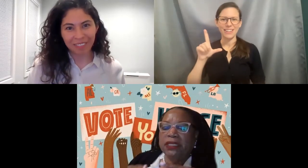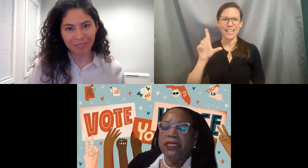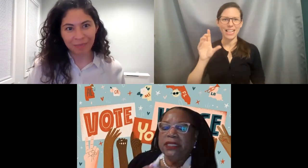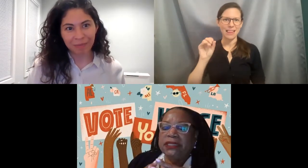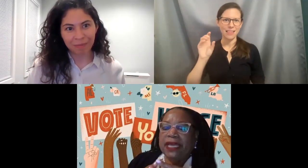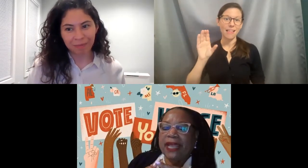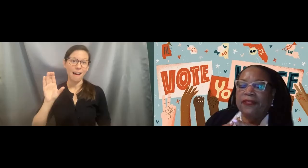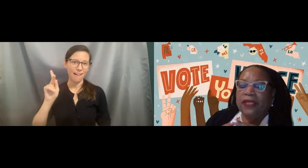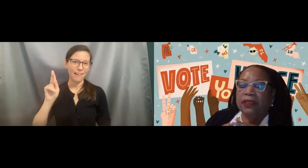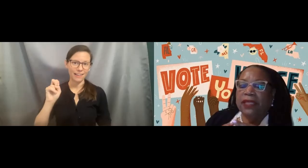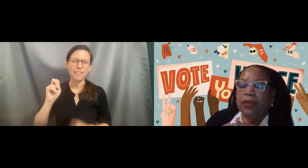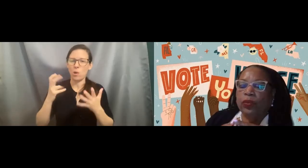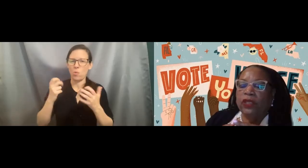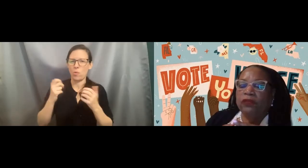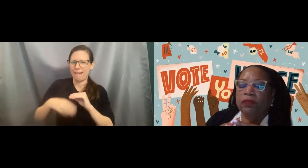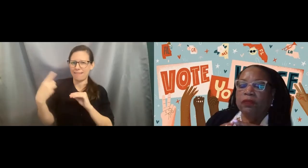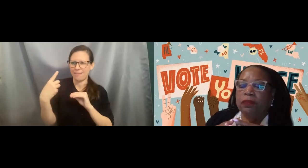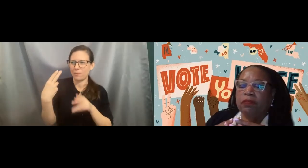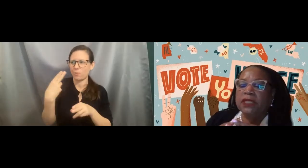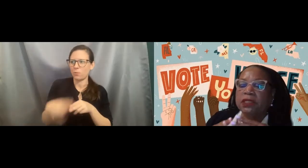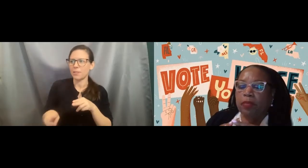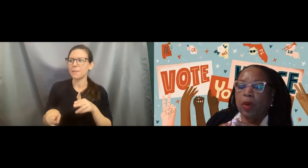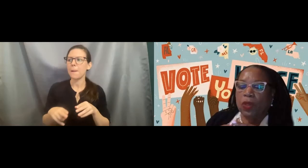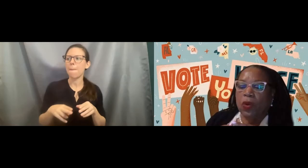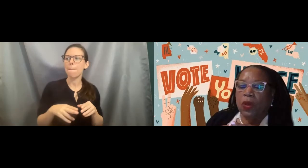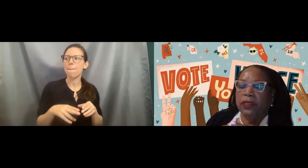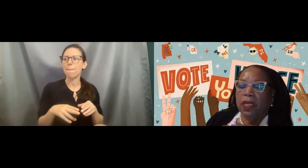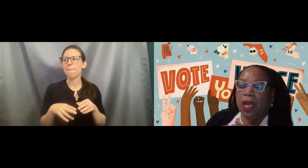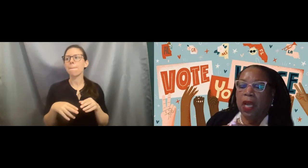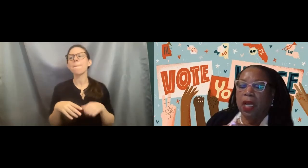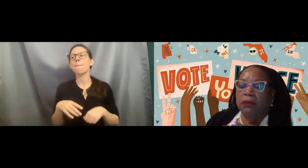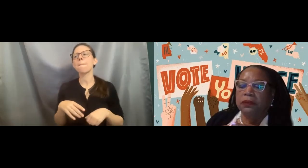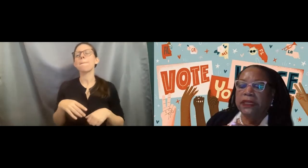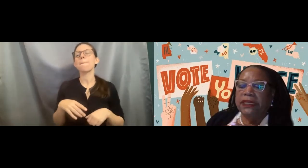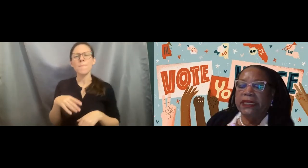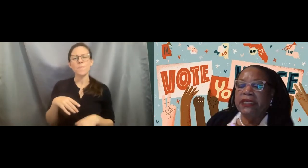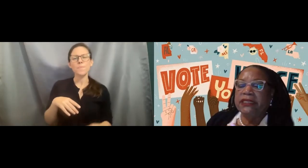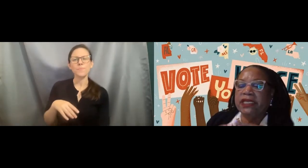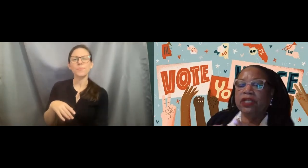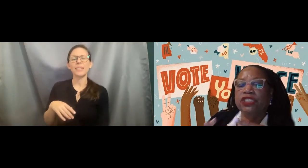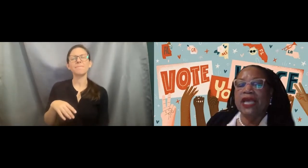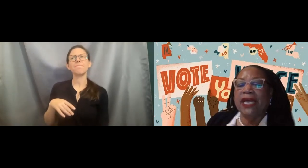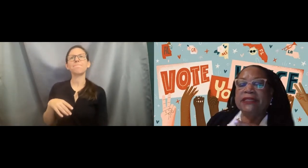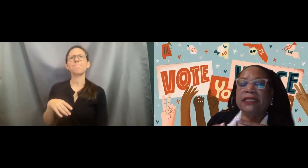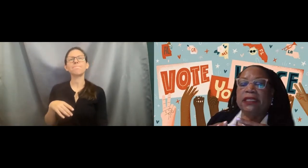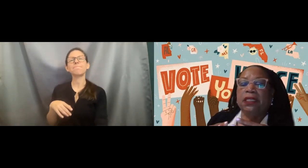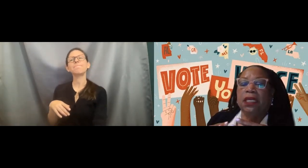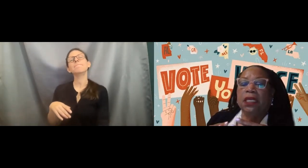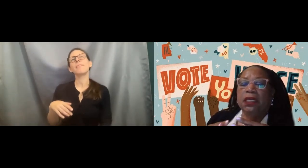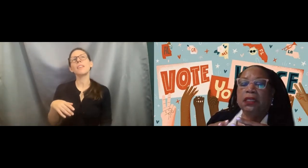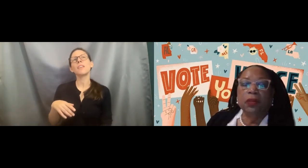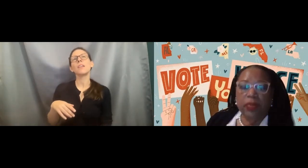One of the things that I think that we've missed the boat on is